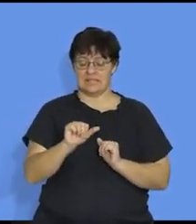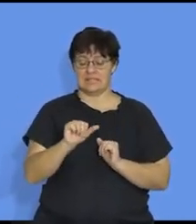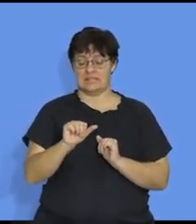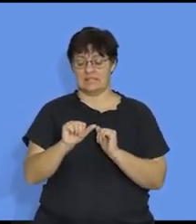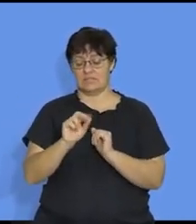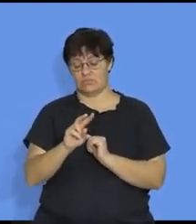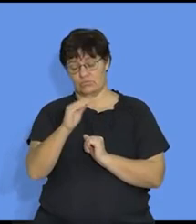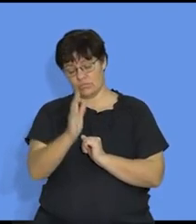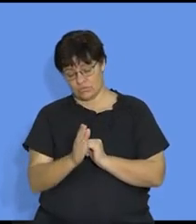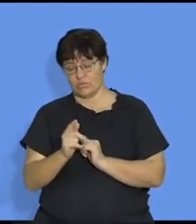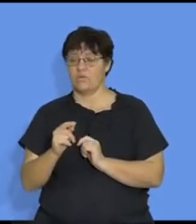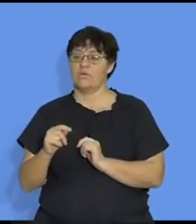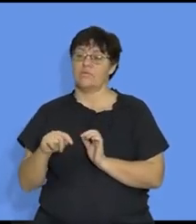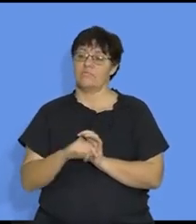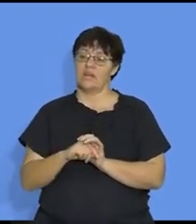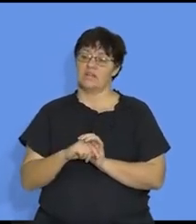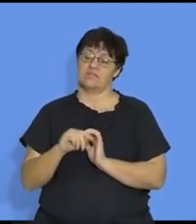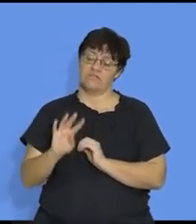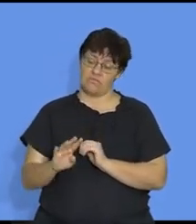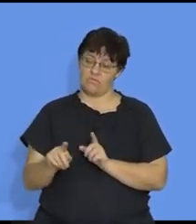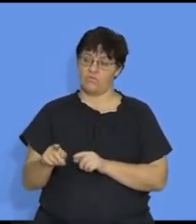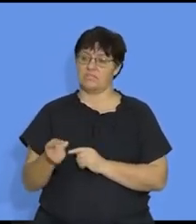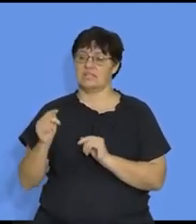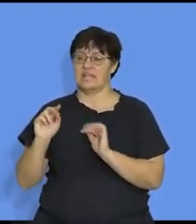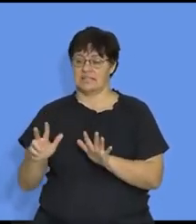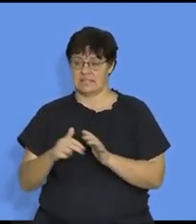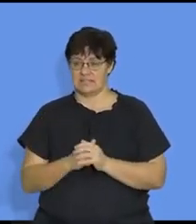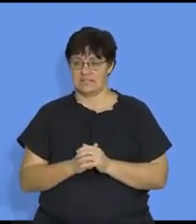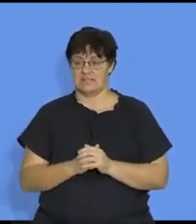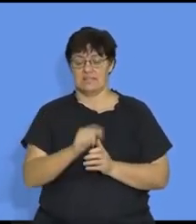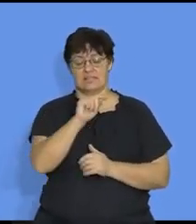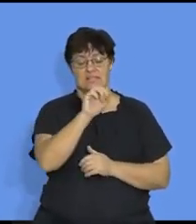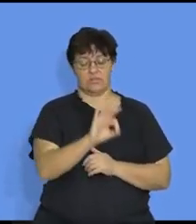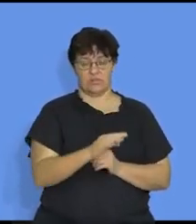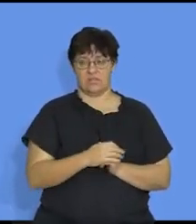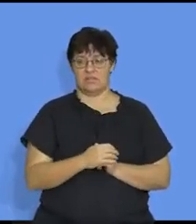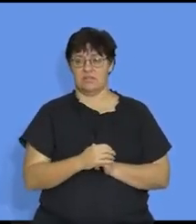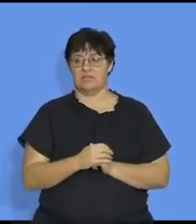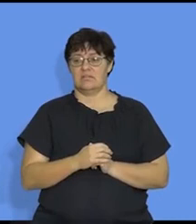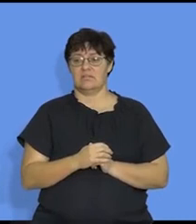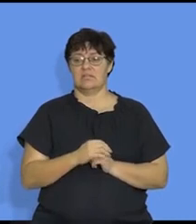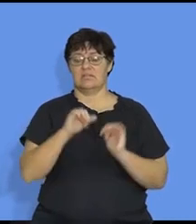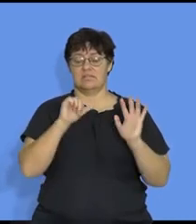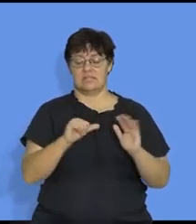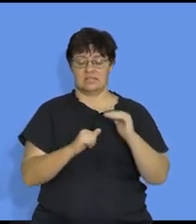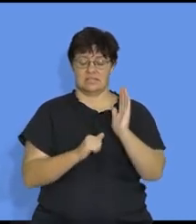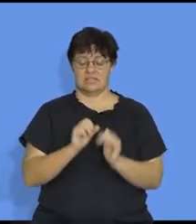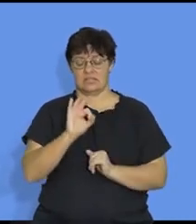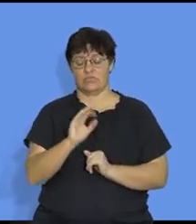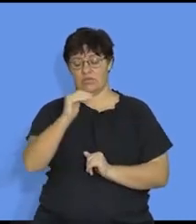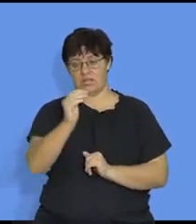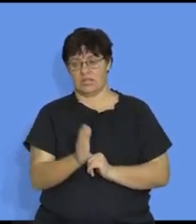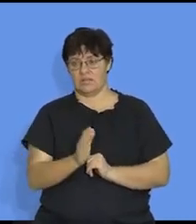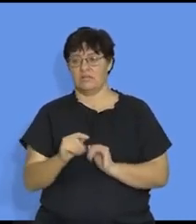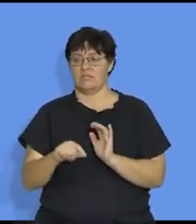times 2 minus 4, which gives me 8. Then T3 will be equal to 6